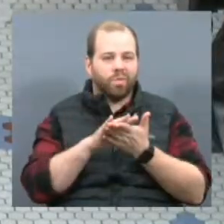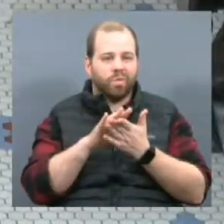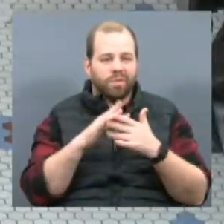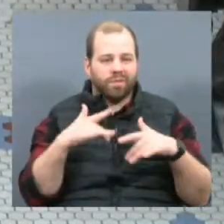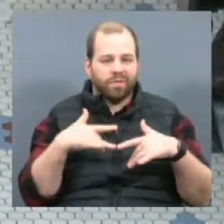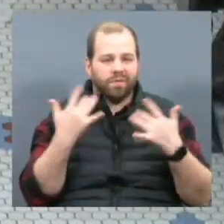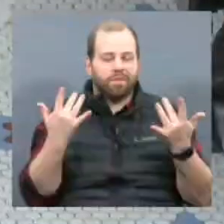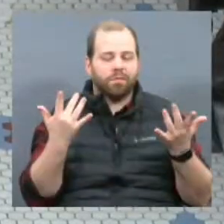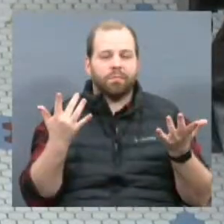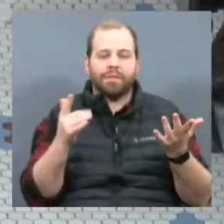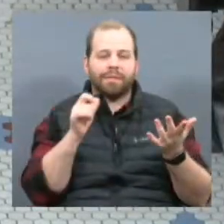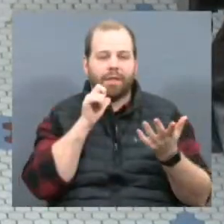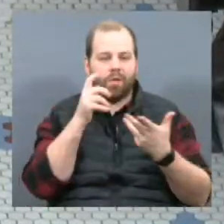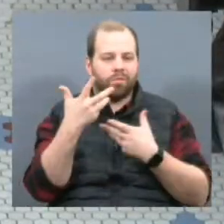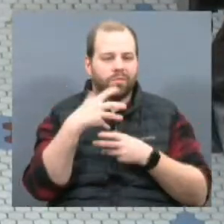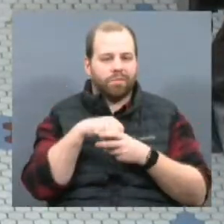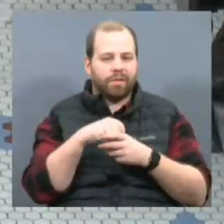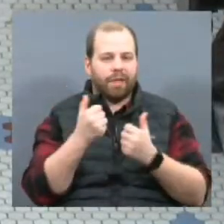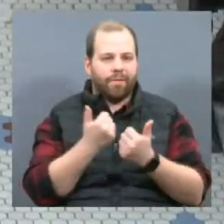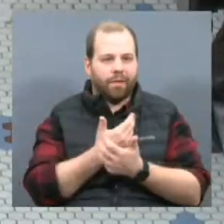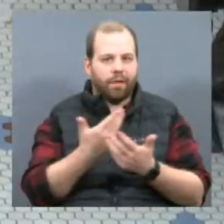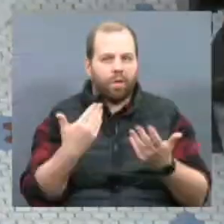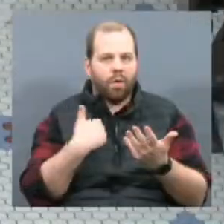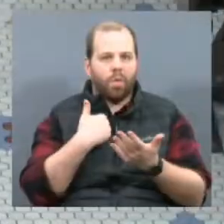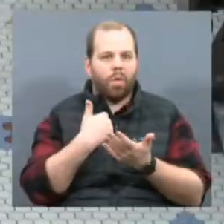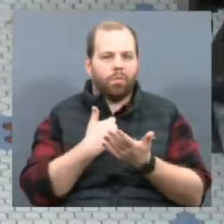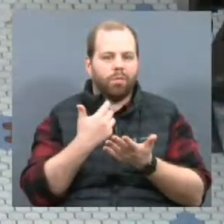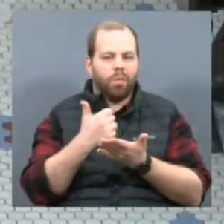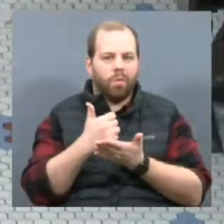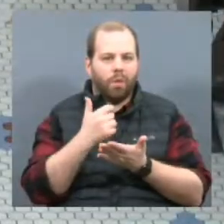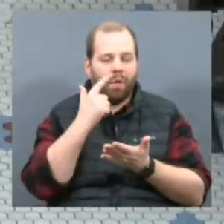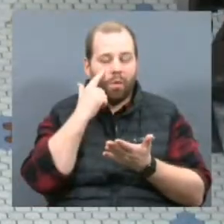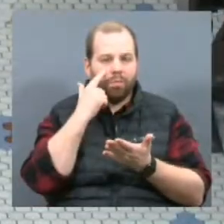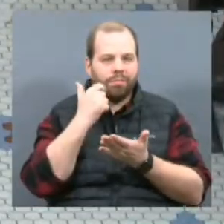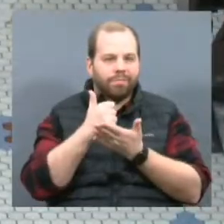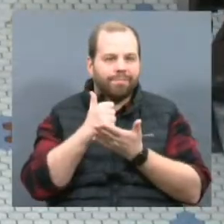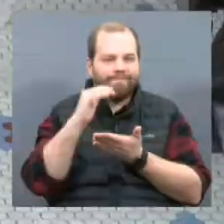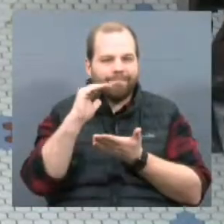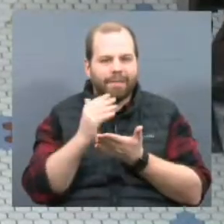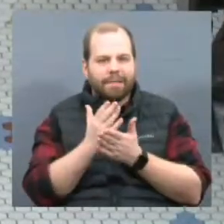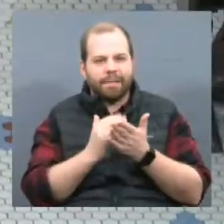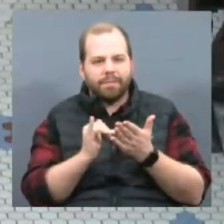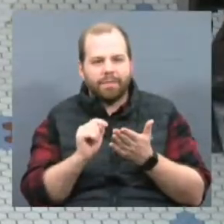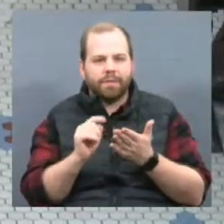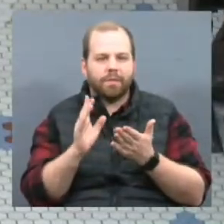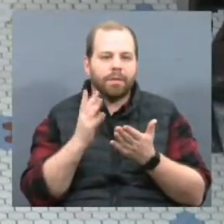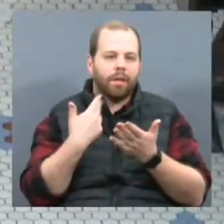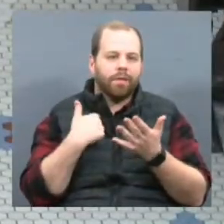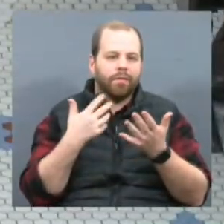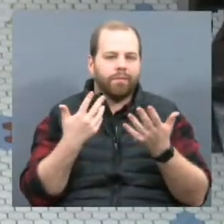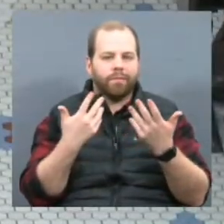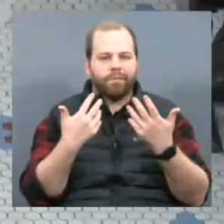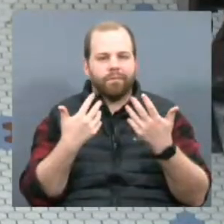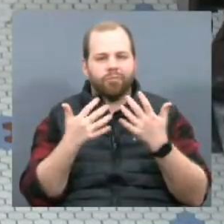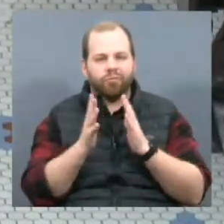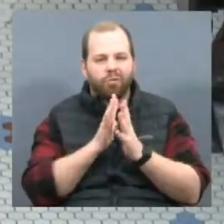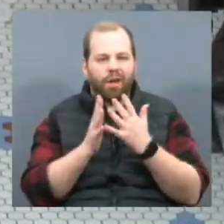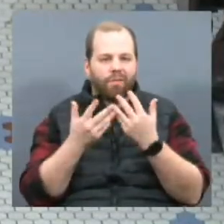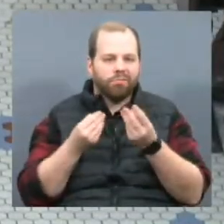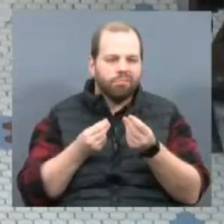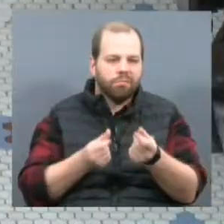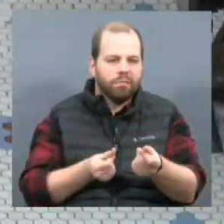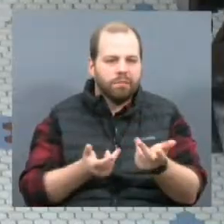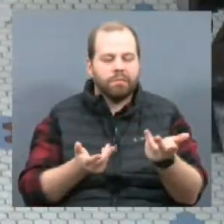going to encompass all of it. We just hope that it helps alleviate some of it and help with some of the flow and